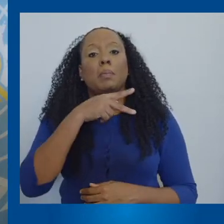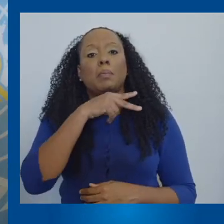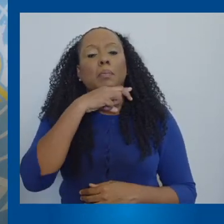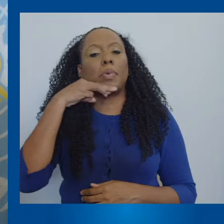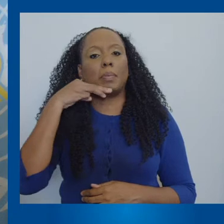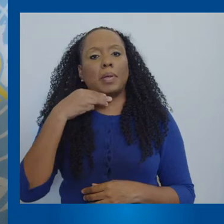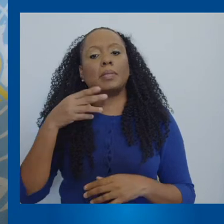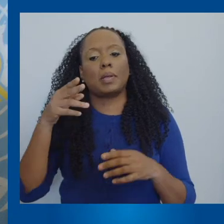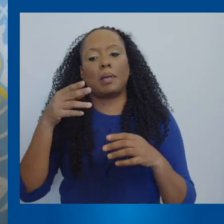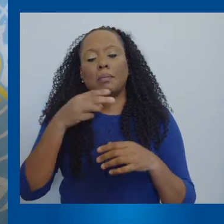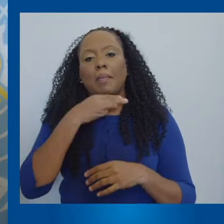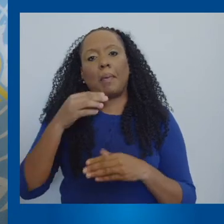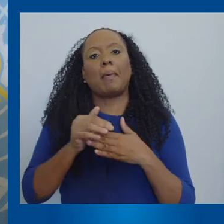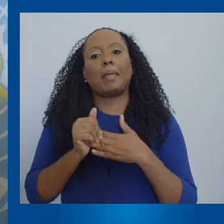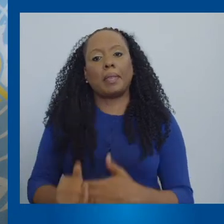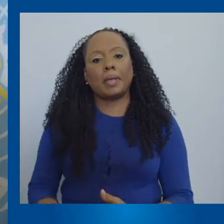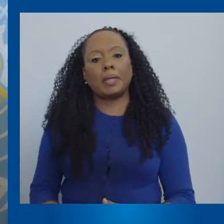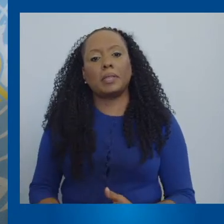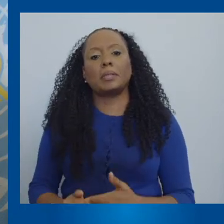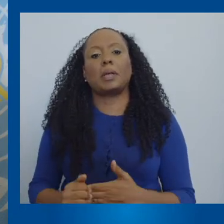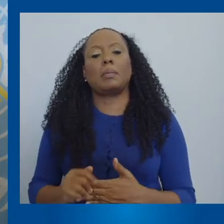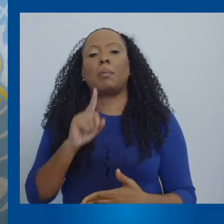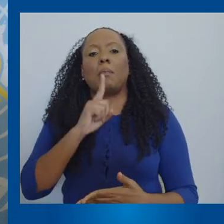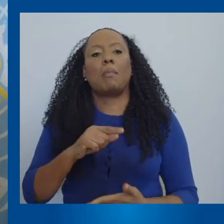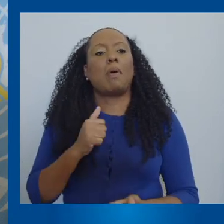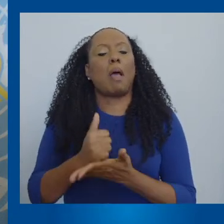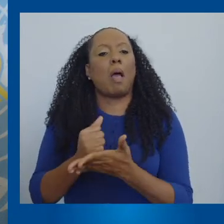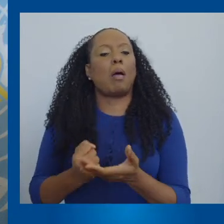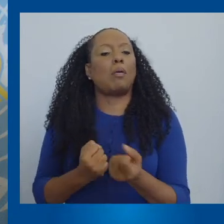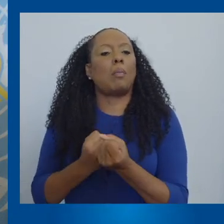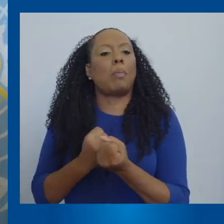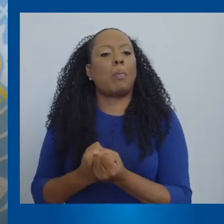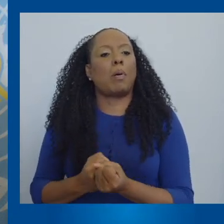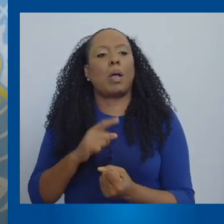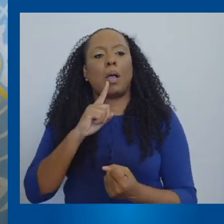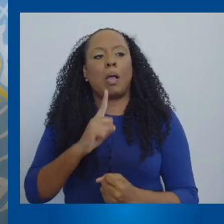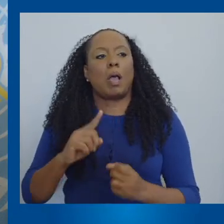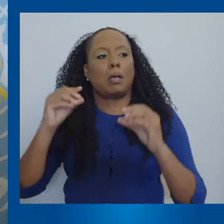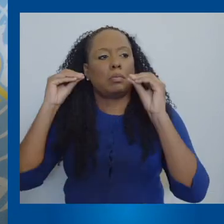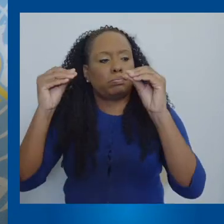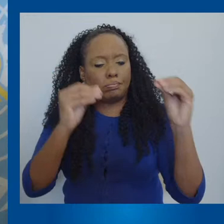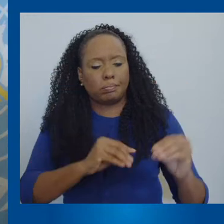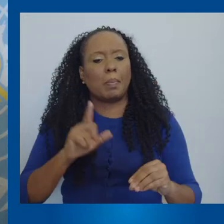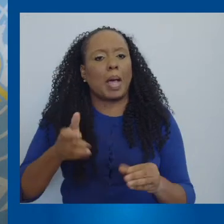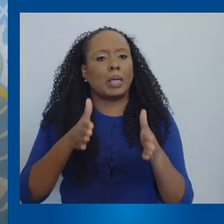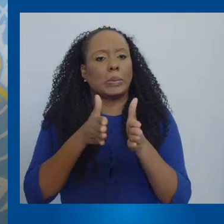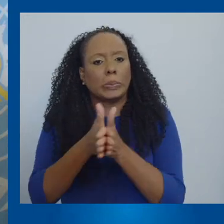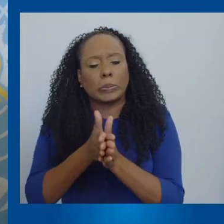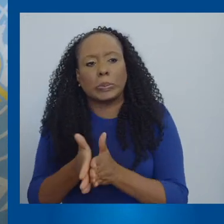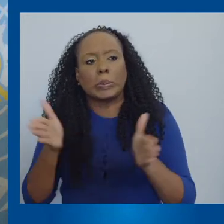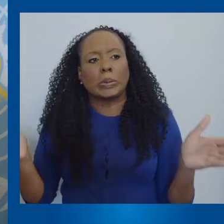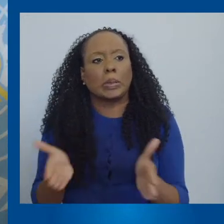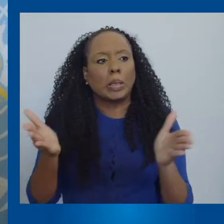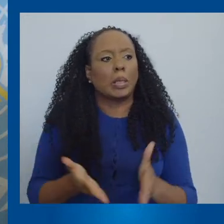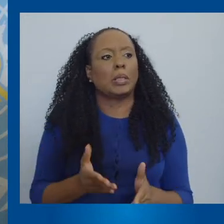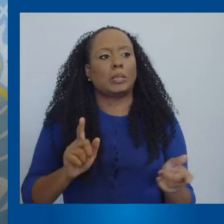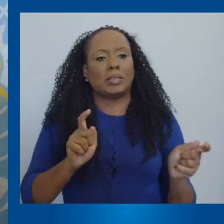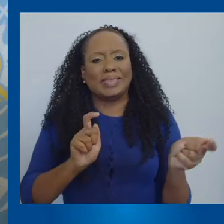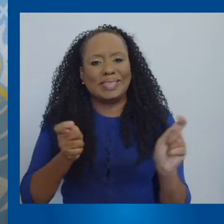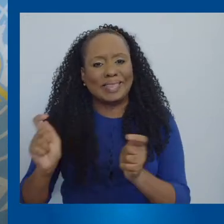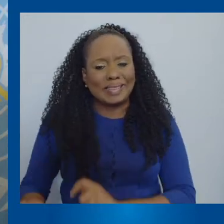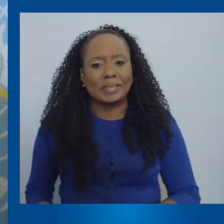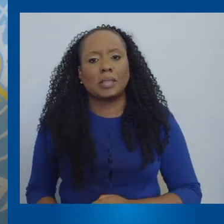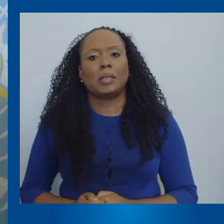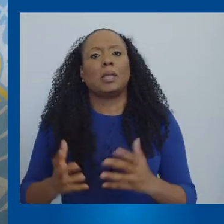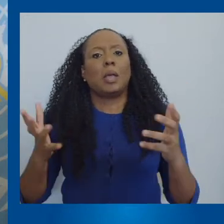Group and the Quadripartite Alliance. We must use this momentum to bring change. Investments in new